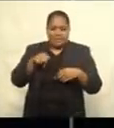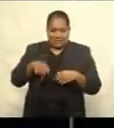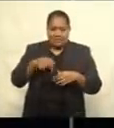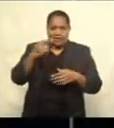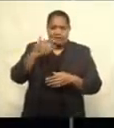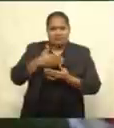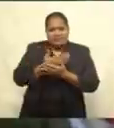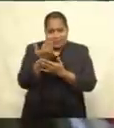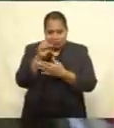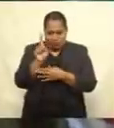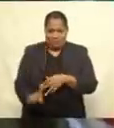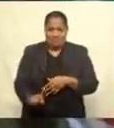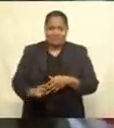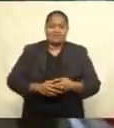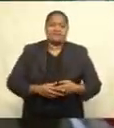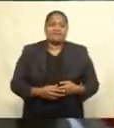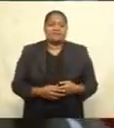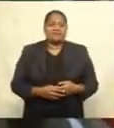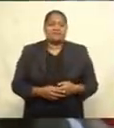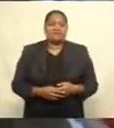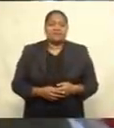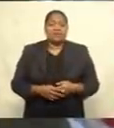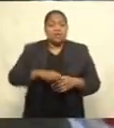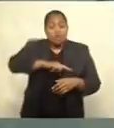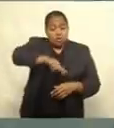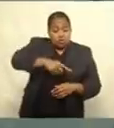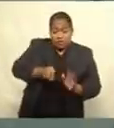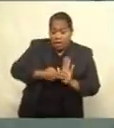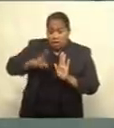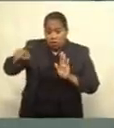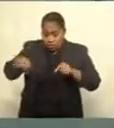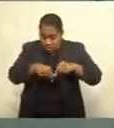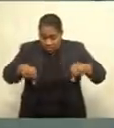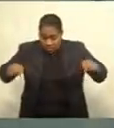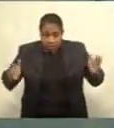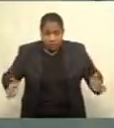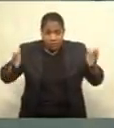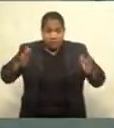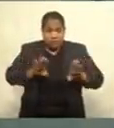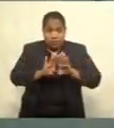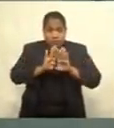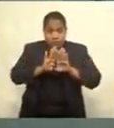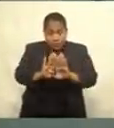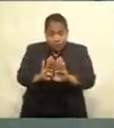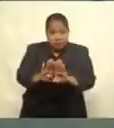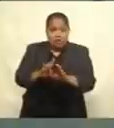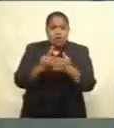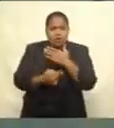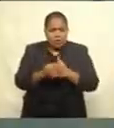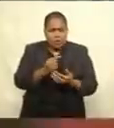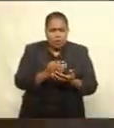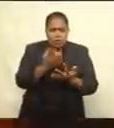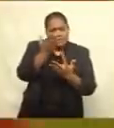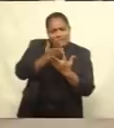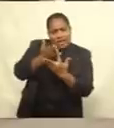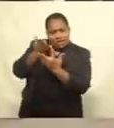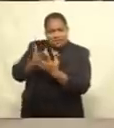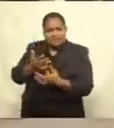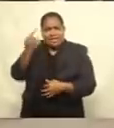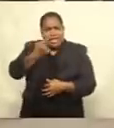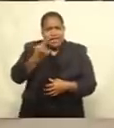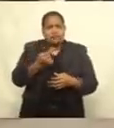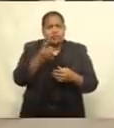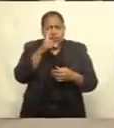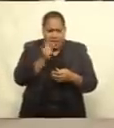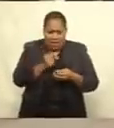reports. The Suvarnasari lockdown area was divided into 11 zones to ease distribution. Our teams